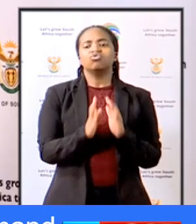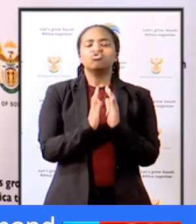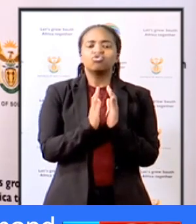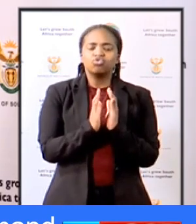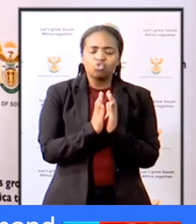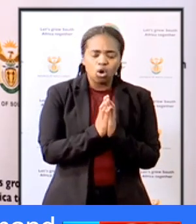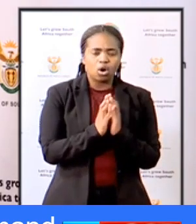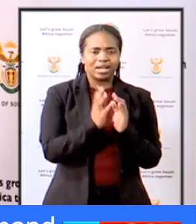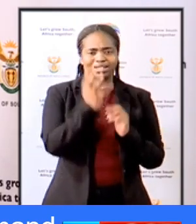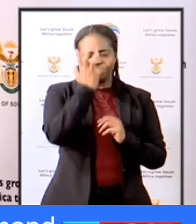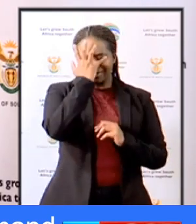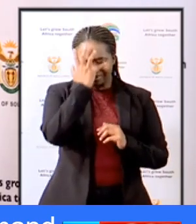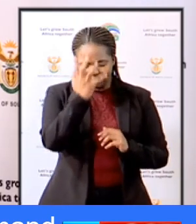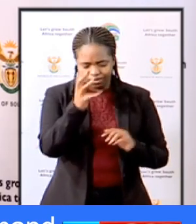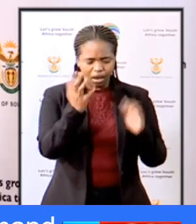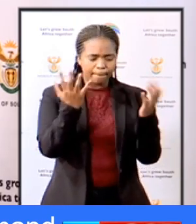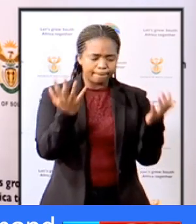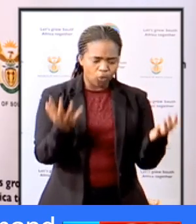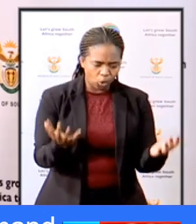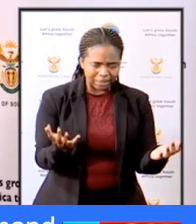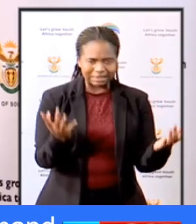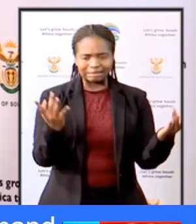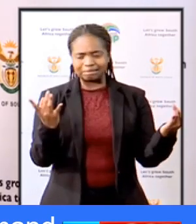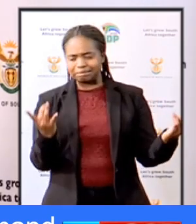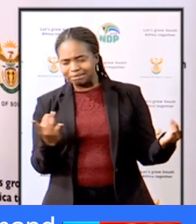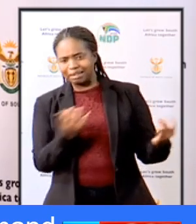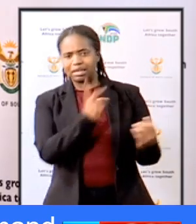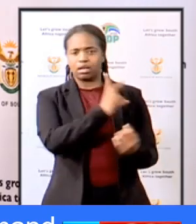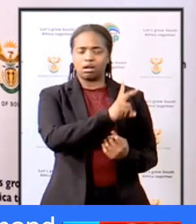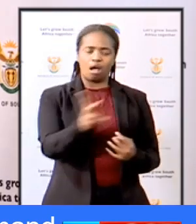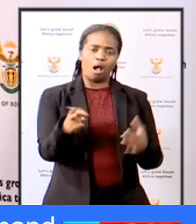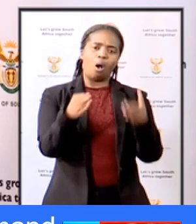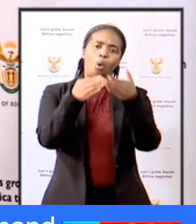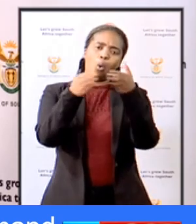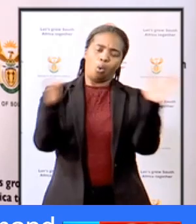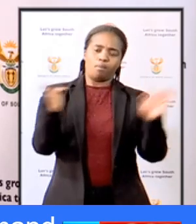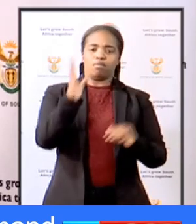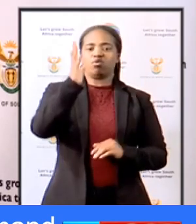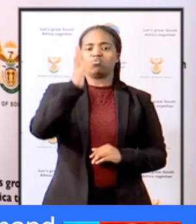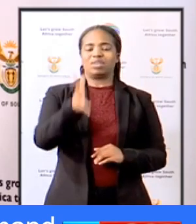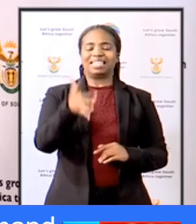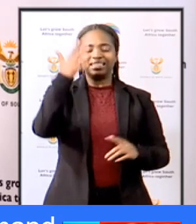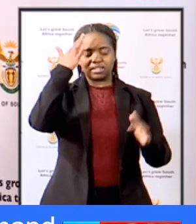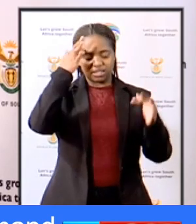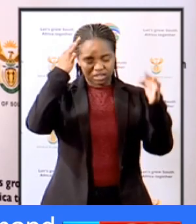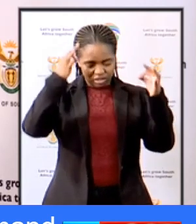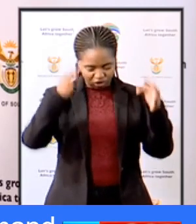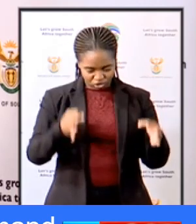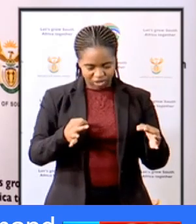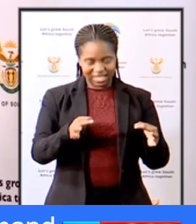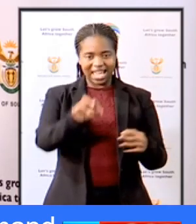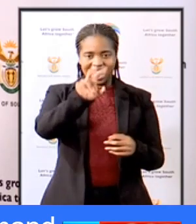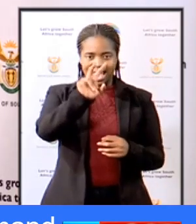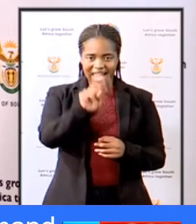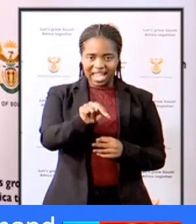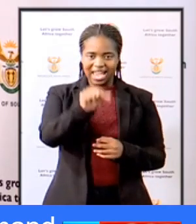churches, synagogues, and mosques should be opened. That is the decision of the